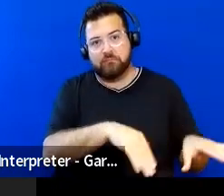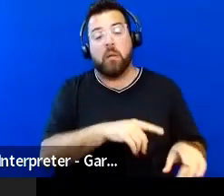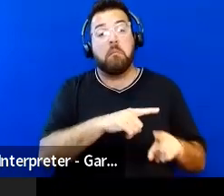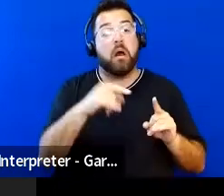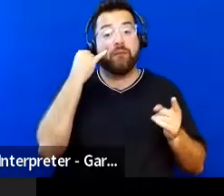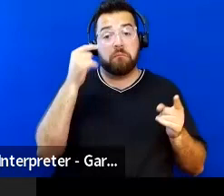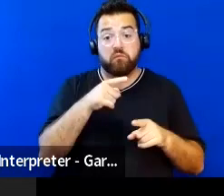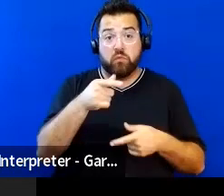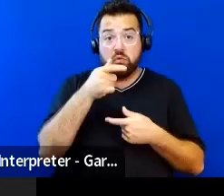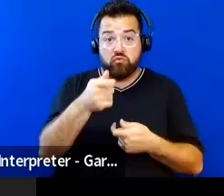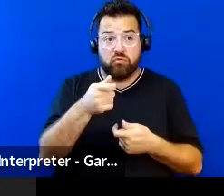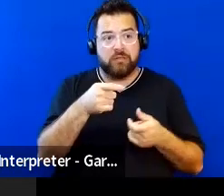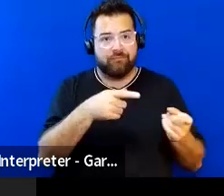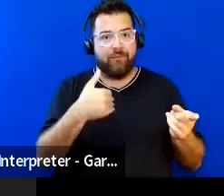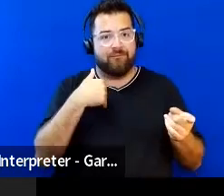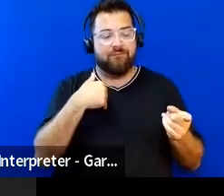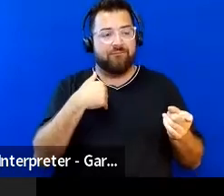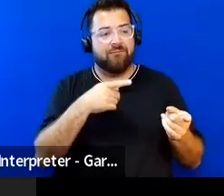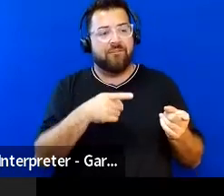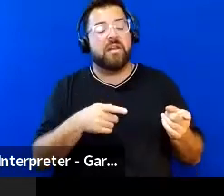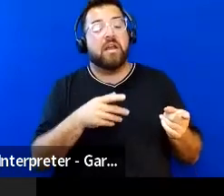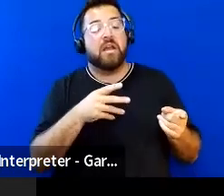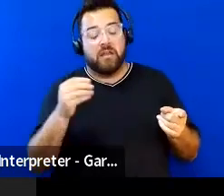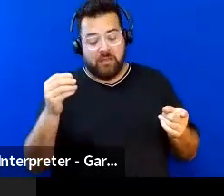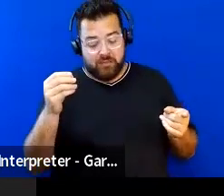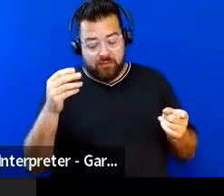you're interested in, they do have that. And